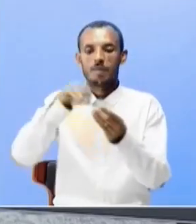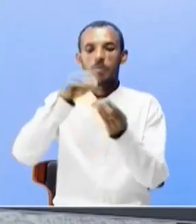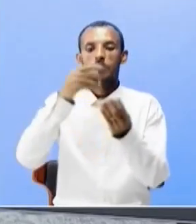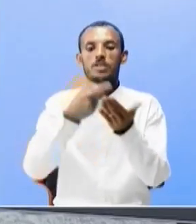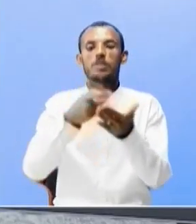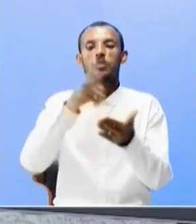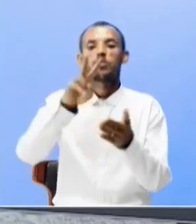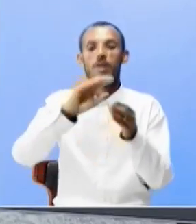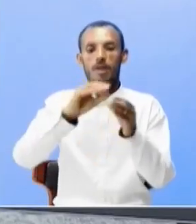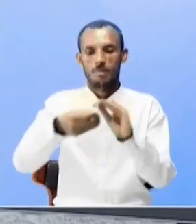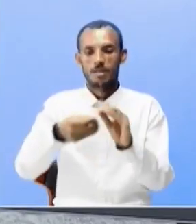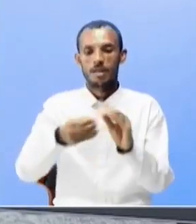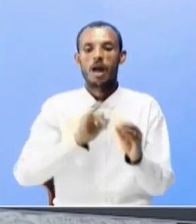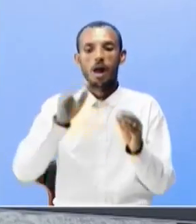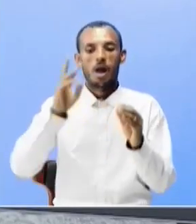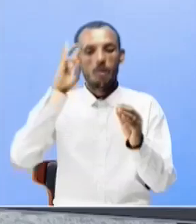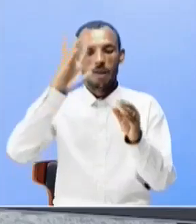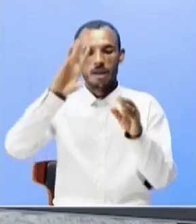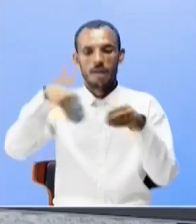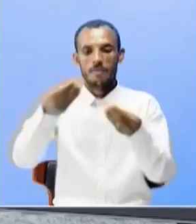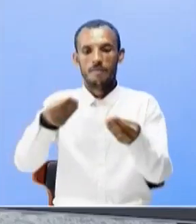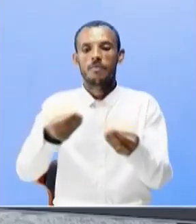numbers? I'll give you